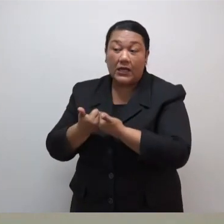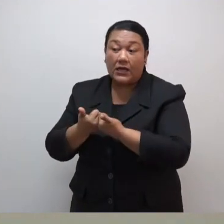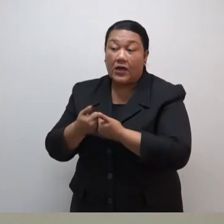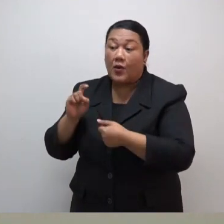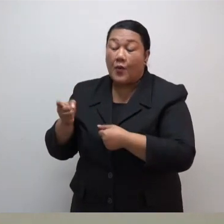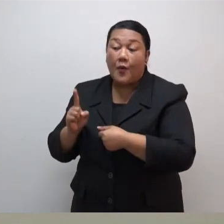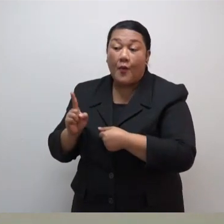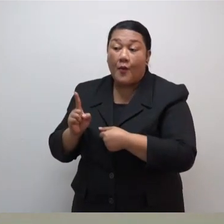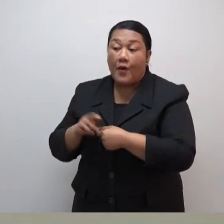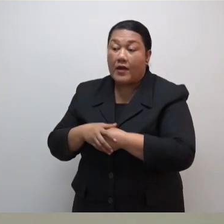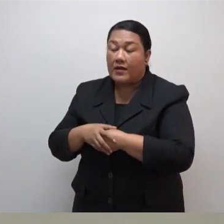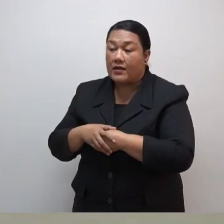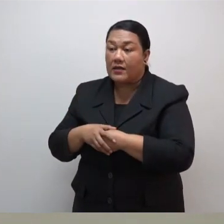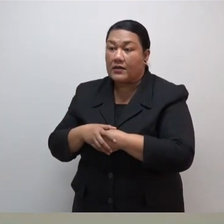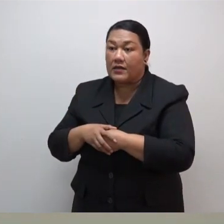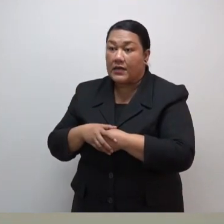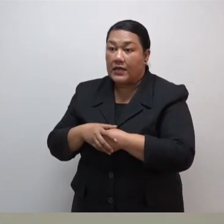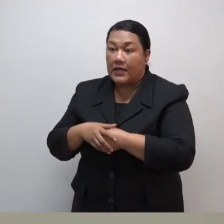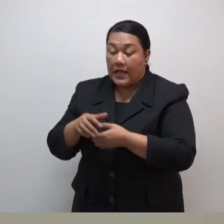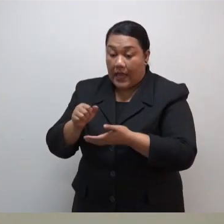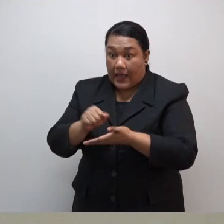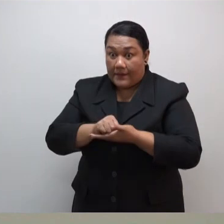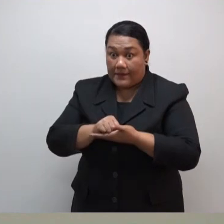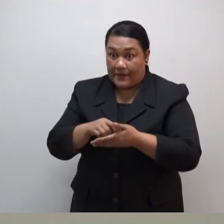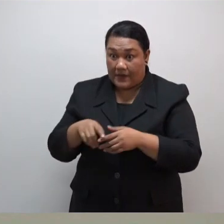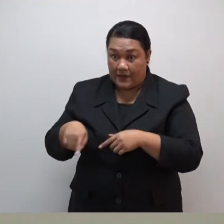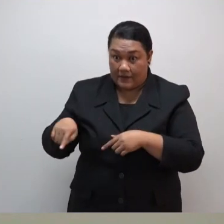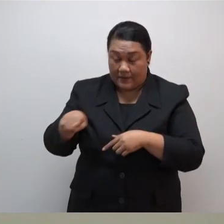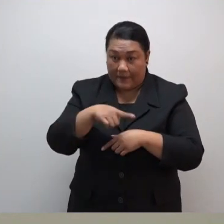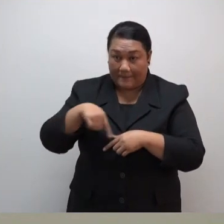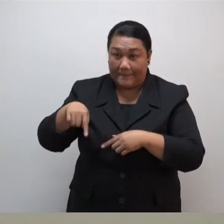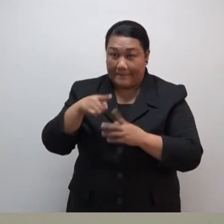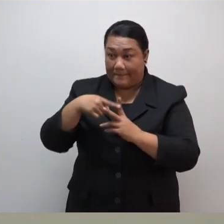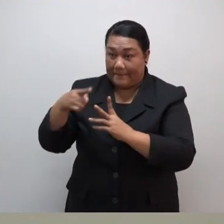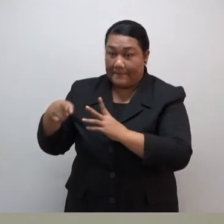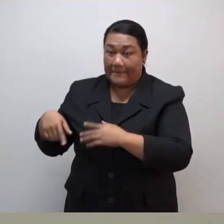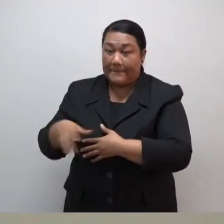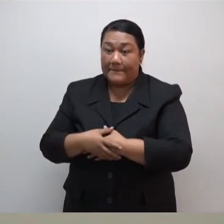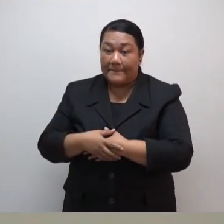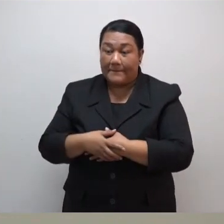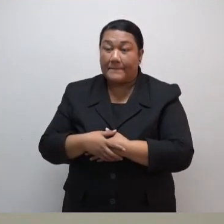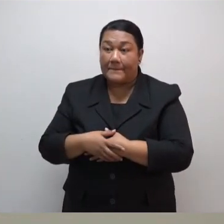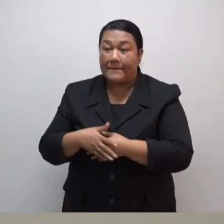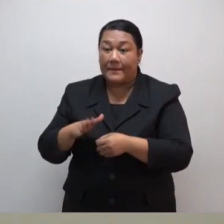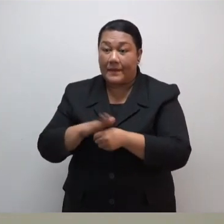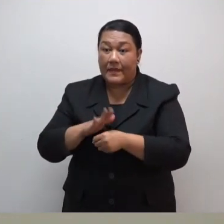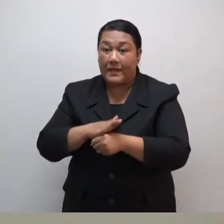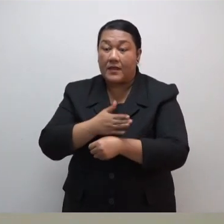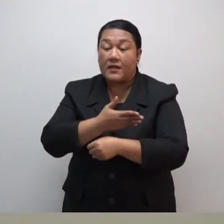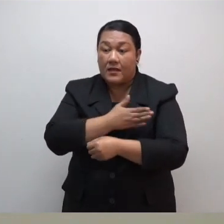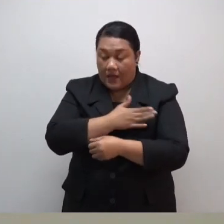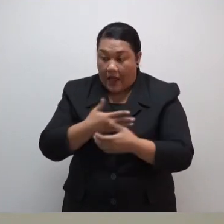I say, set the cat amongst the pigeons. And what really needs to be done is that situation needs to be